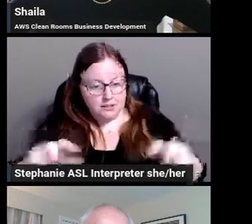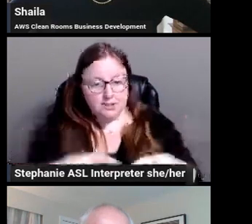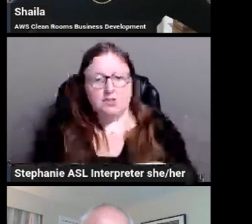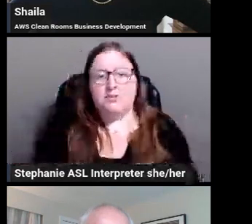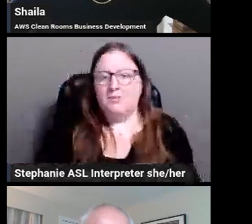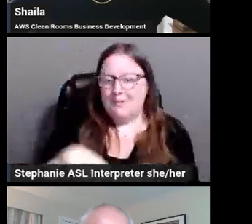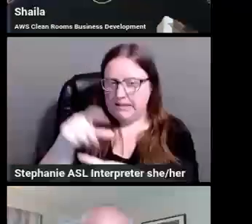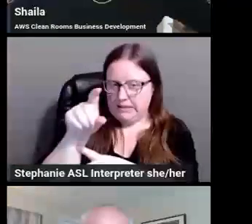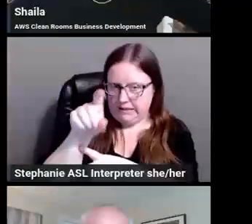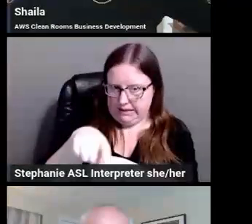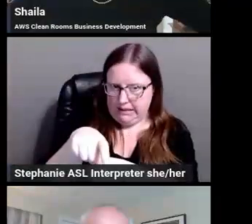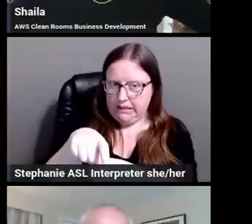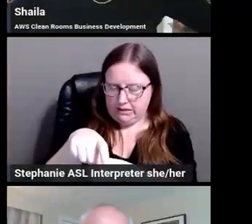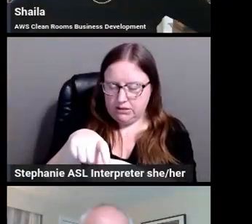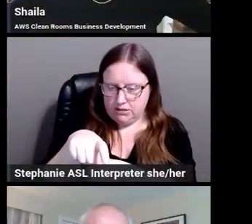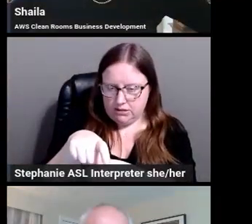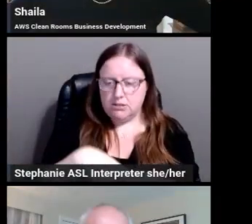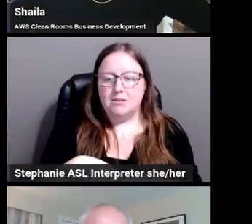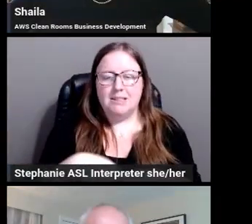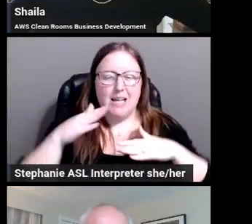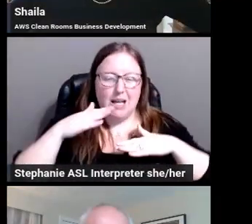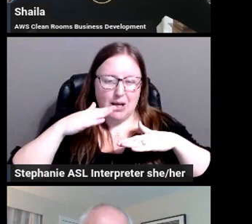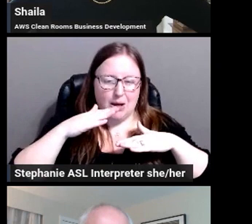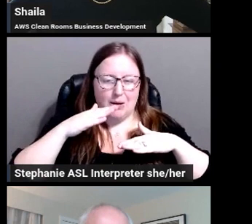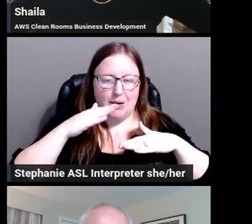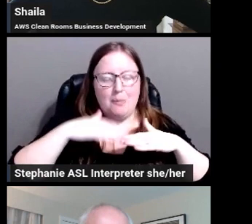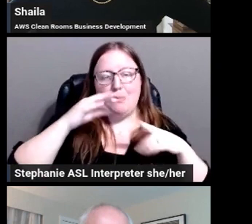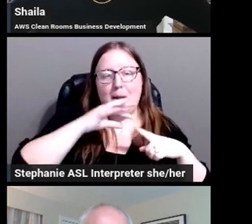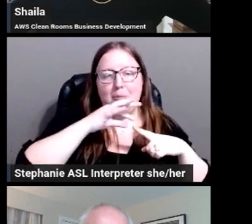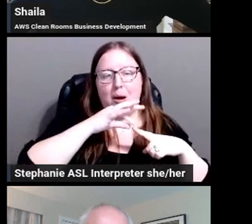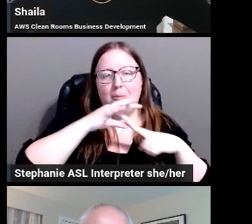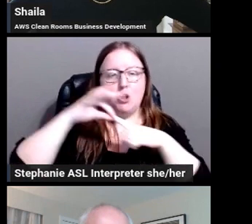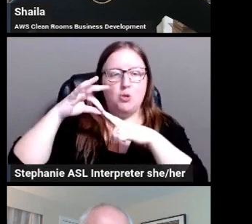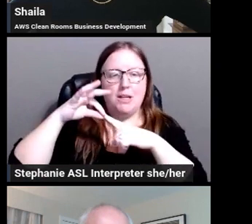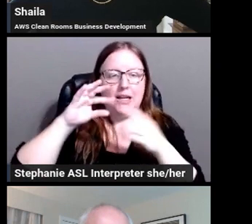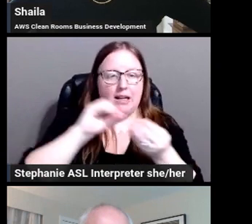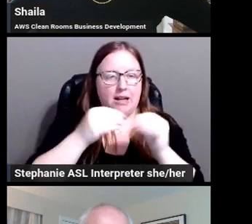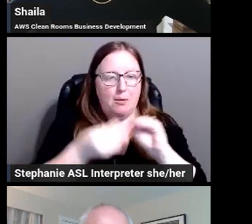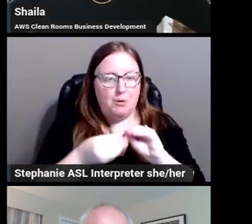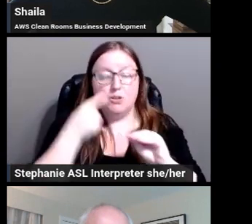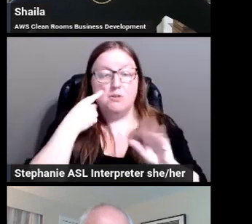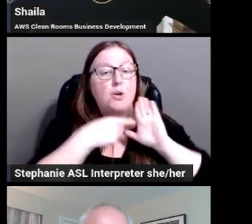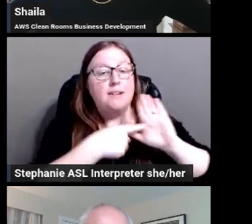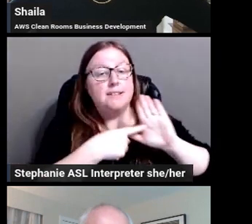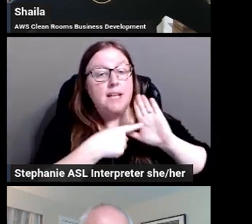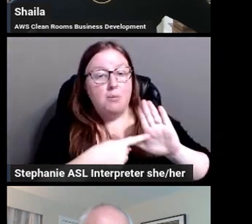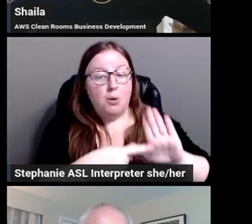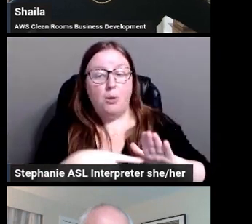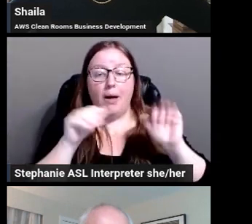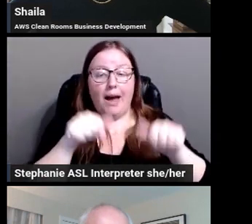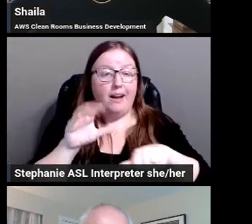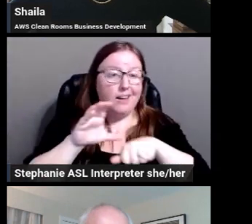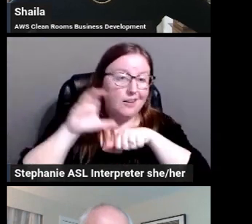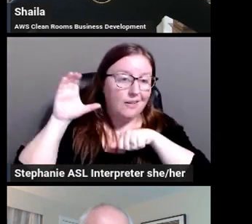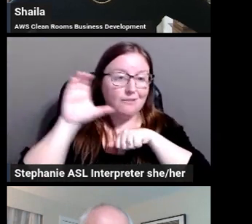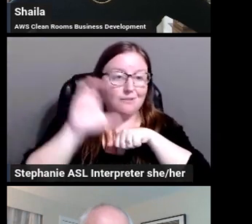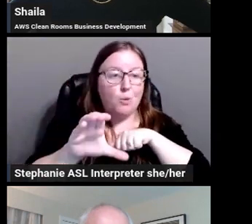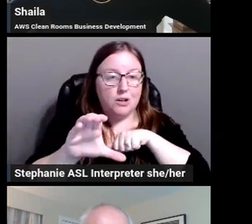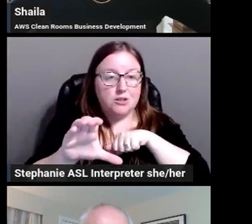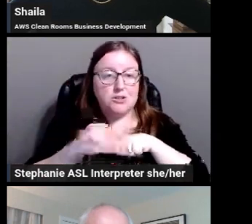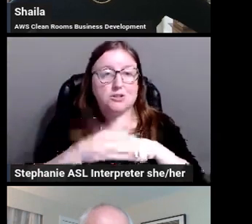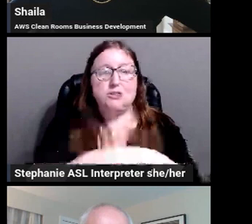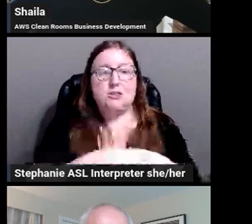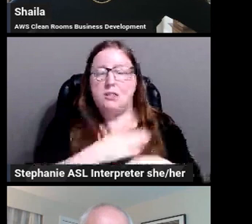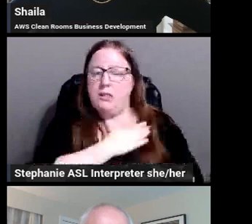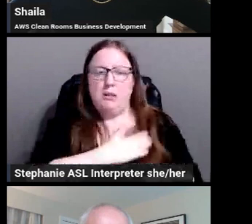to have at least a unique number of a certain field. So for example, I could enforce that please